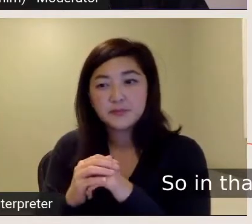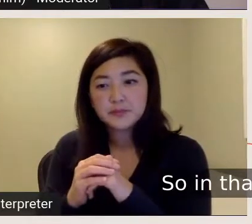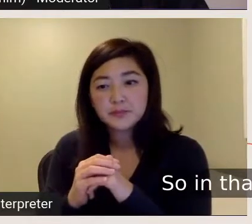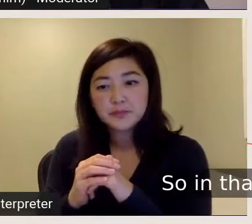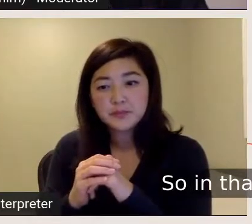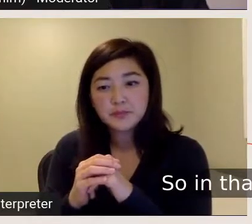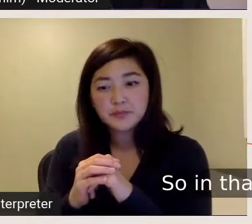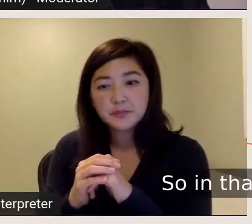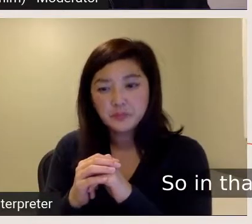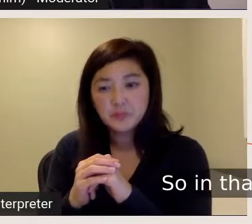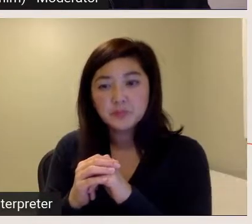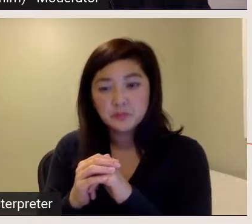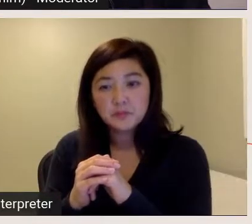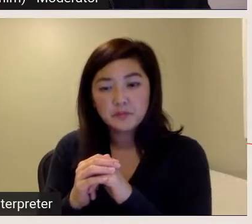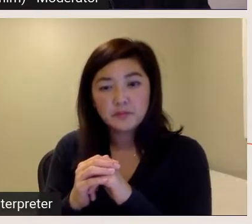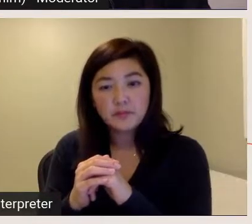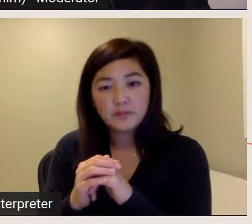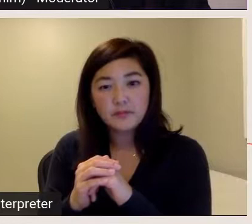in